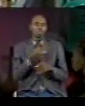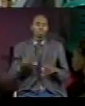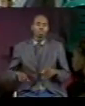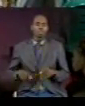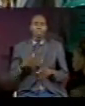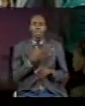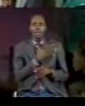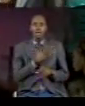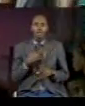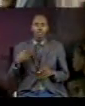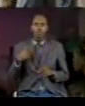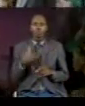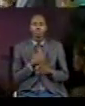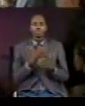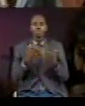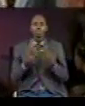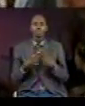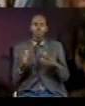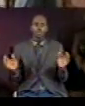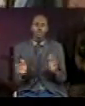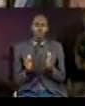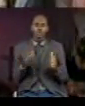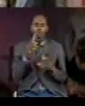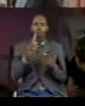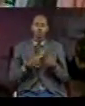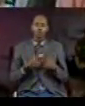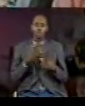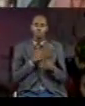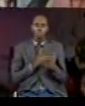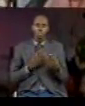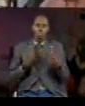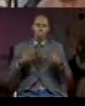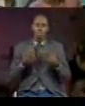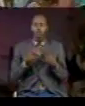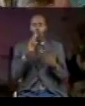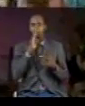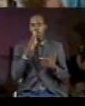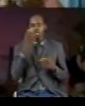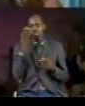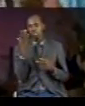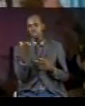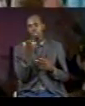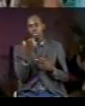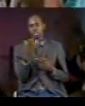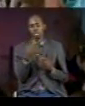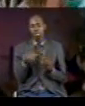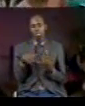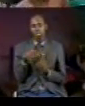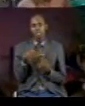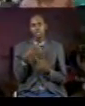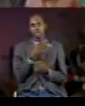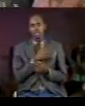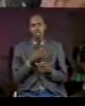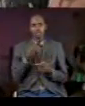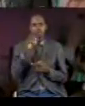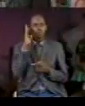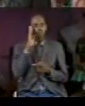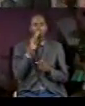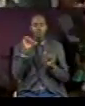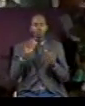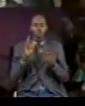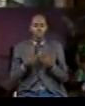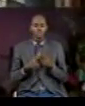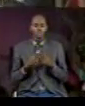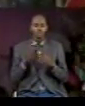to make out time to be there. You will be able to partake of the package from